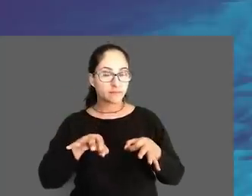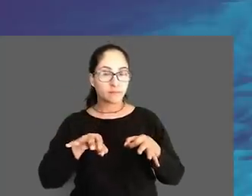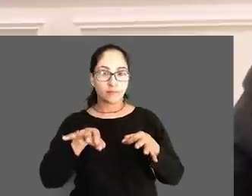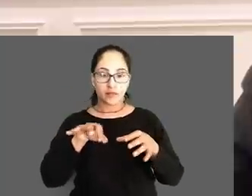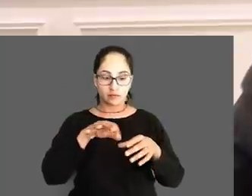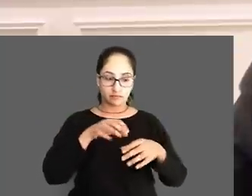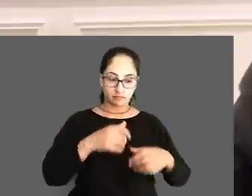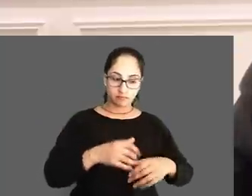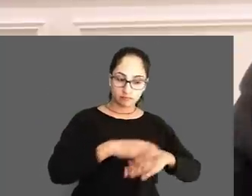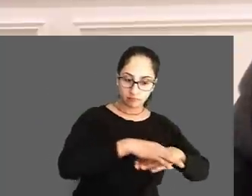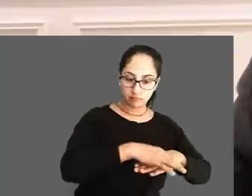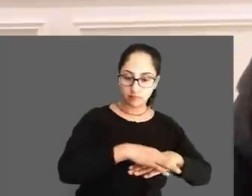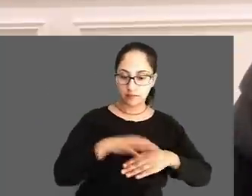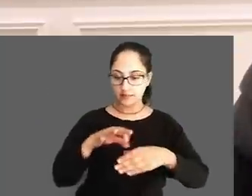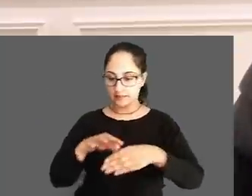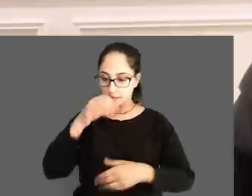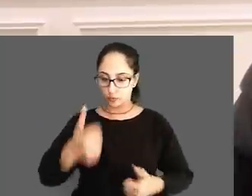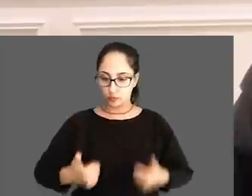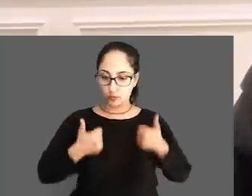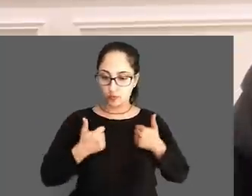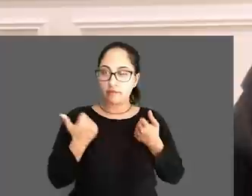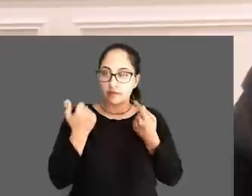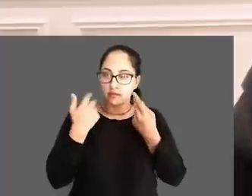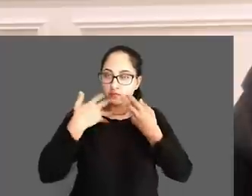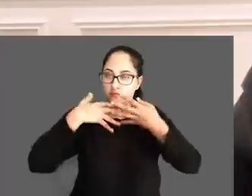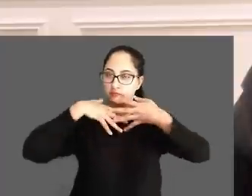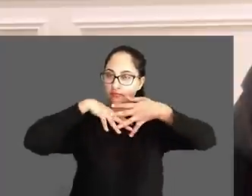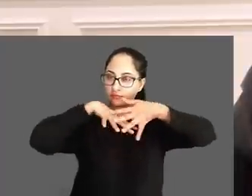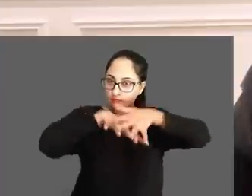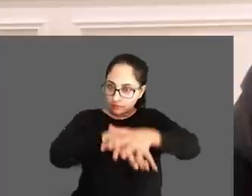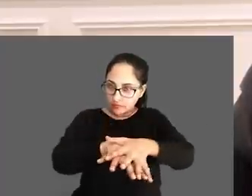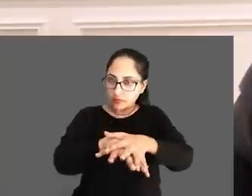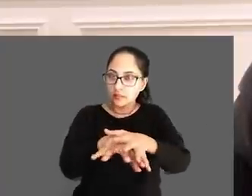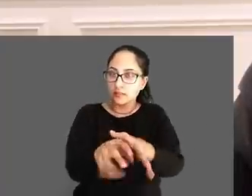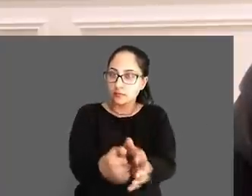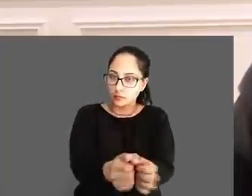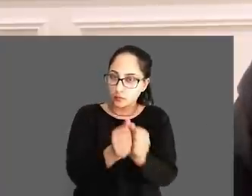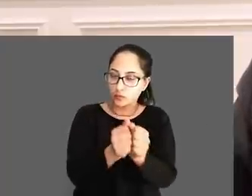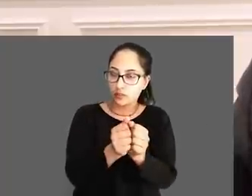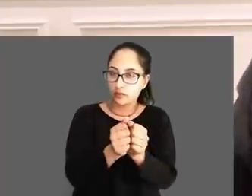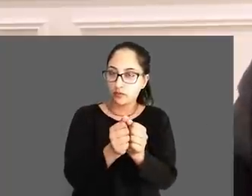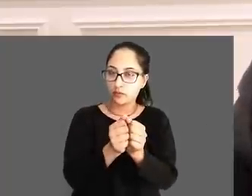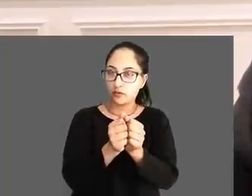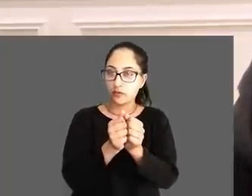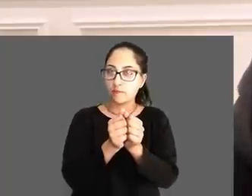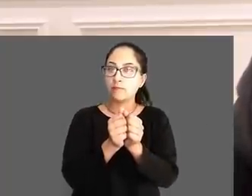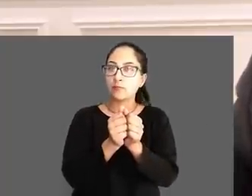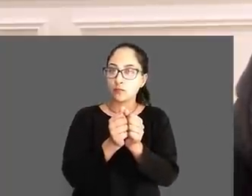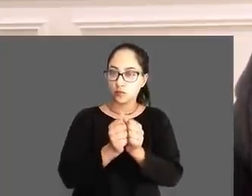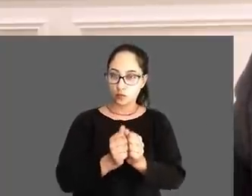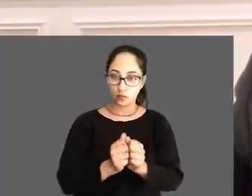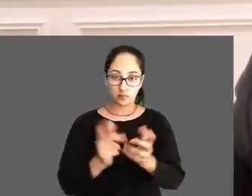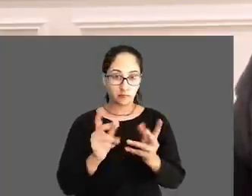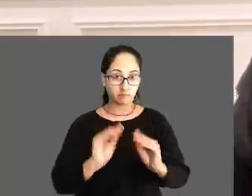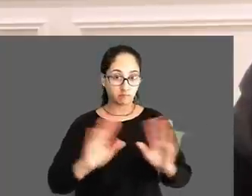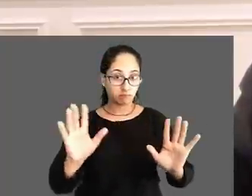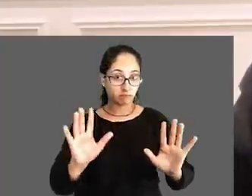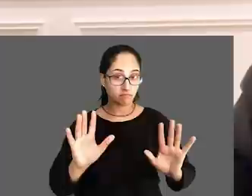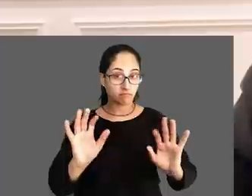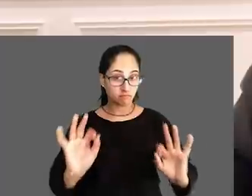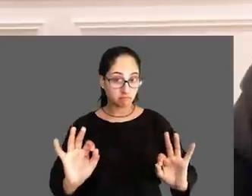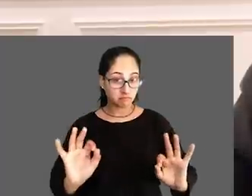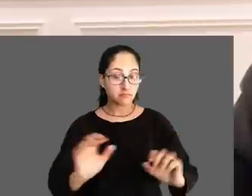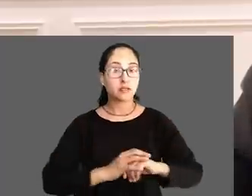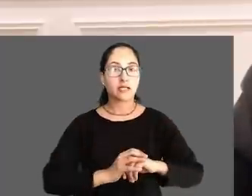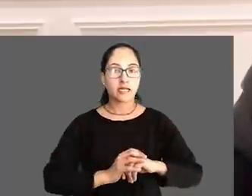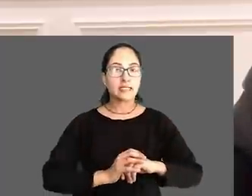background outside of Islam. And I think once people do understand this a little better, it becomes